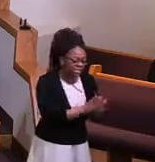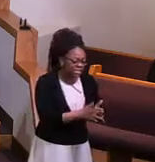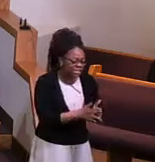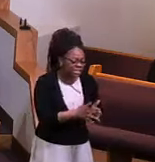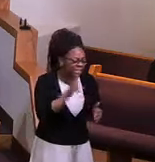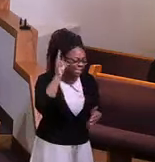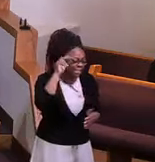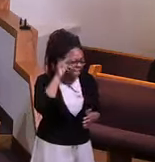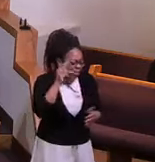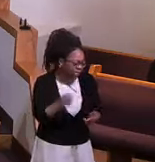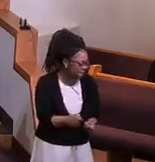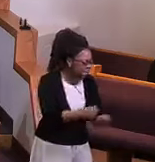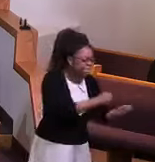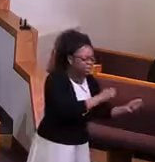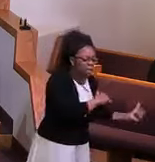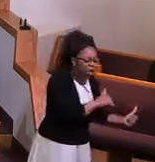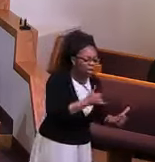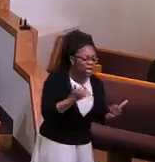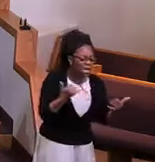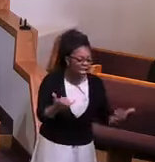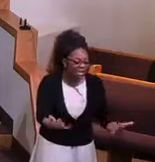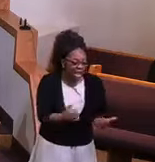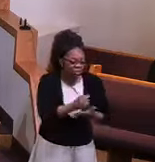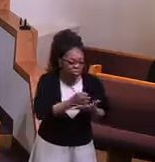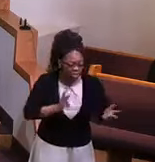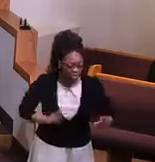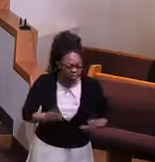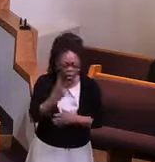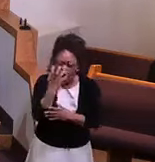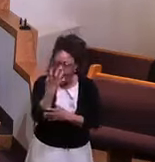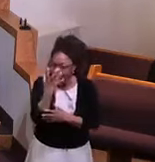out, and now some folks are mad.